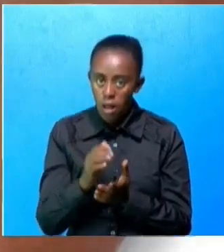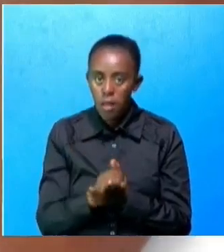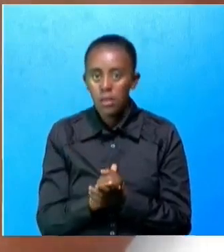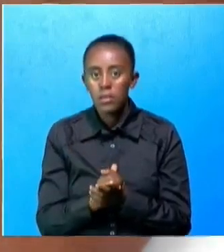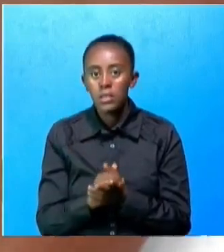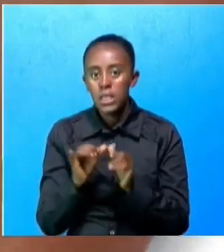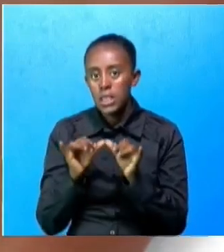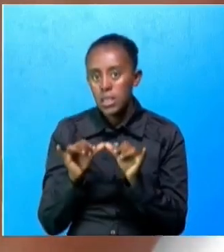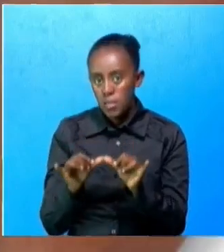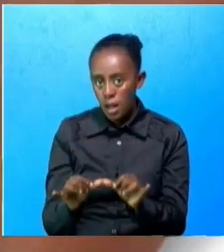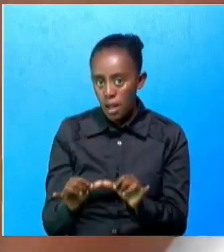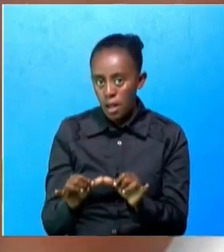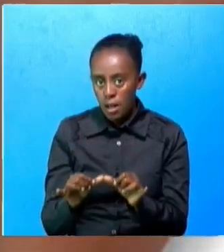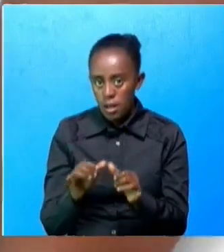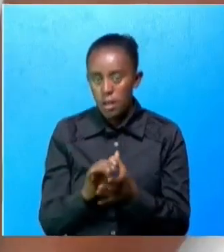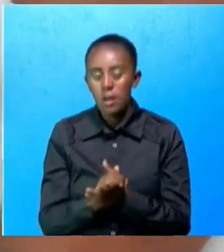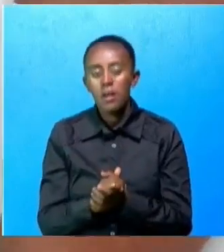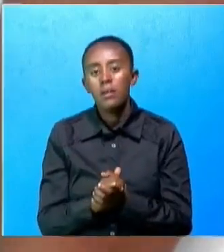stay